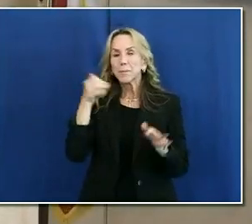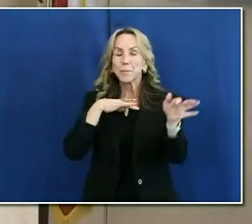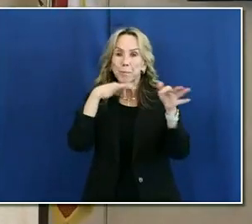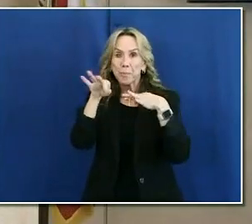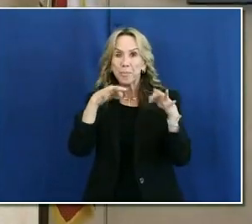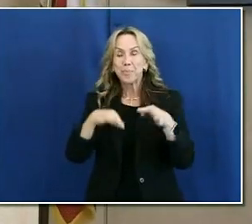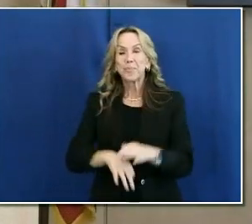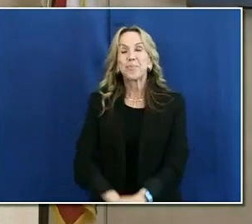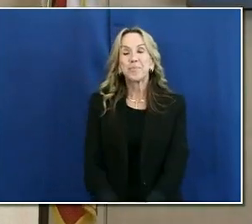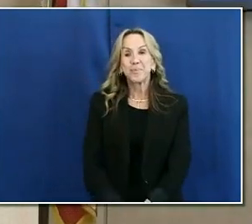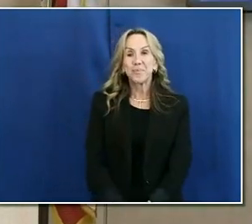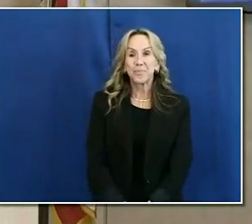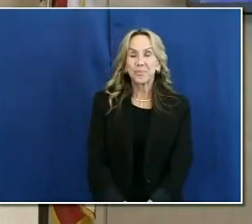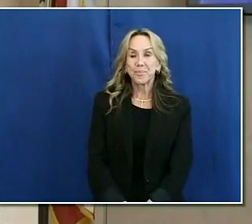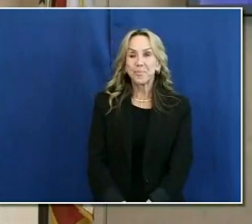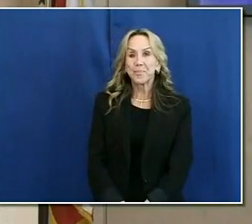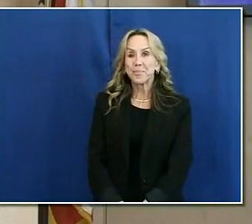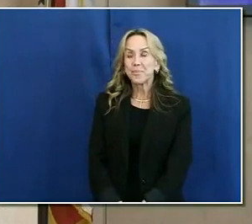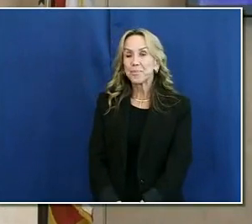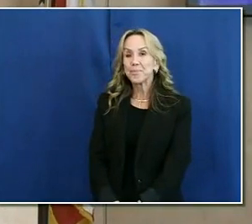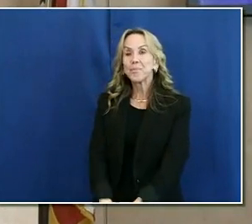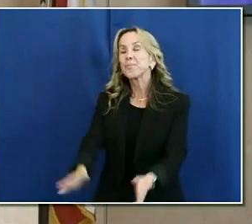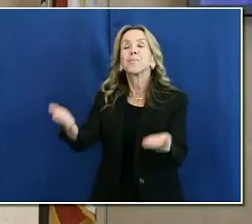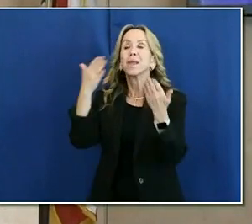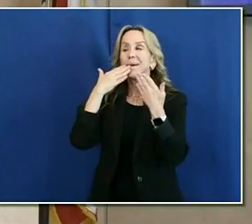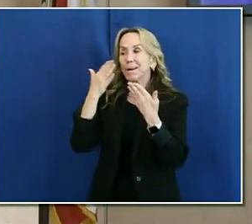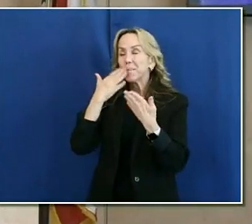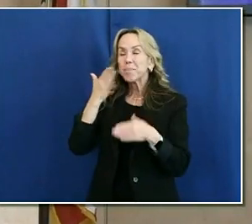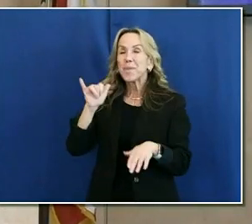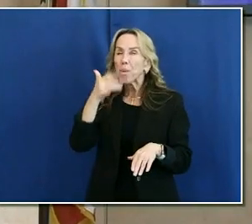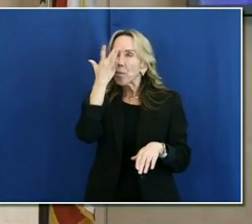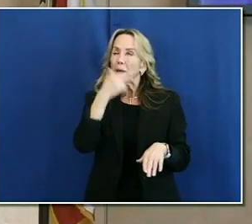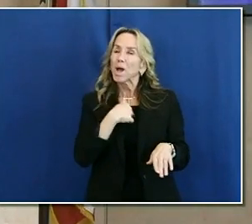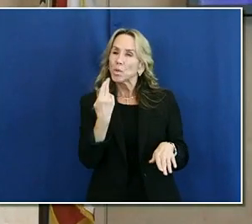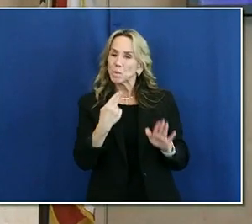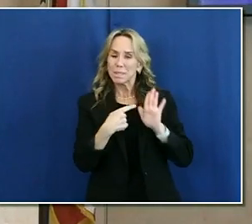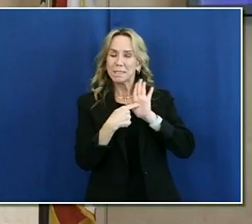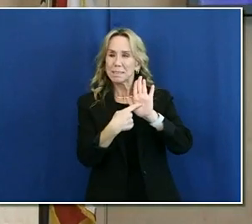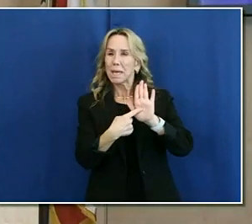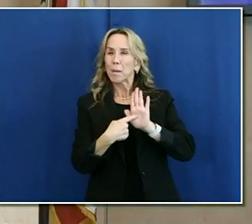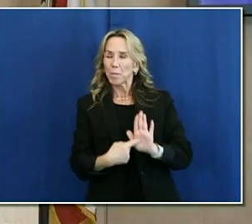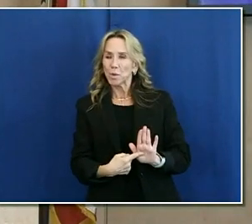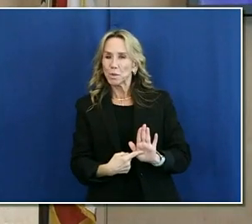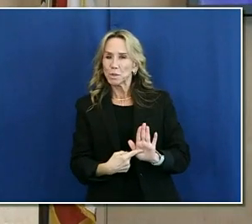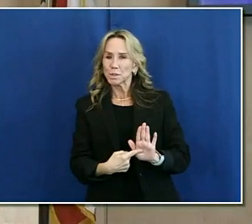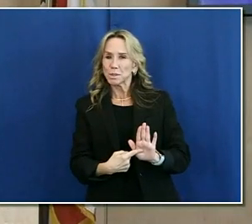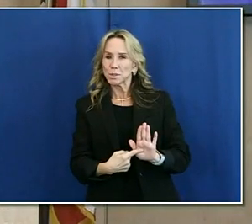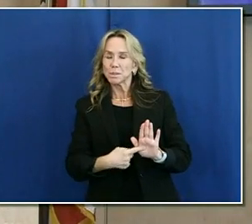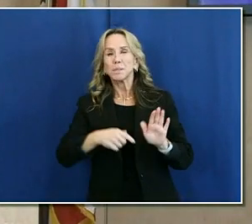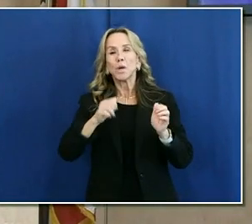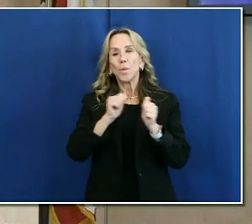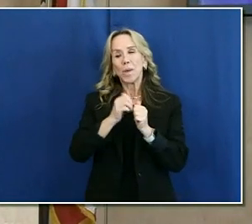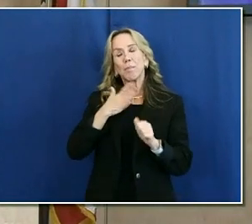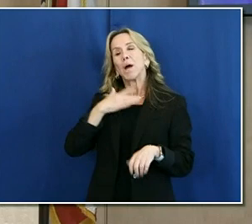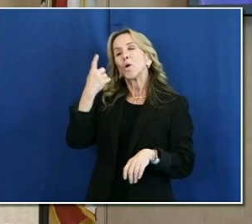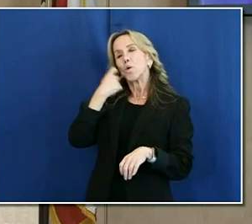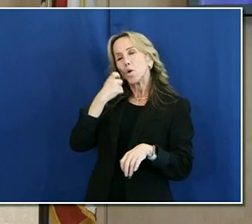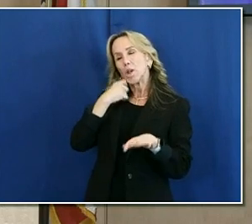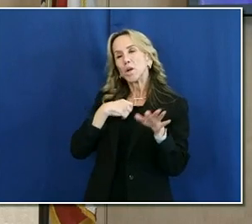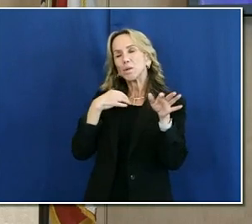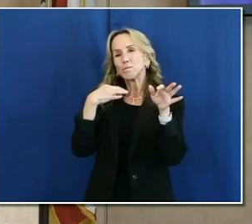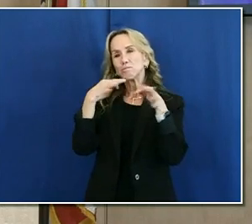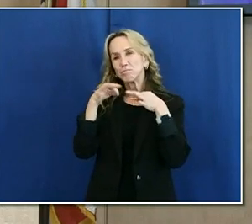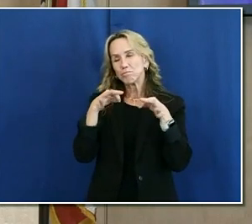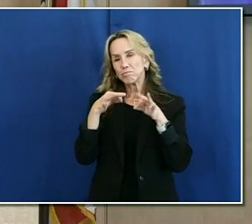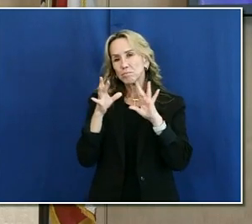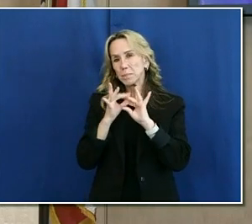Yes, thanks. And that's one of the reasons I tried to use the examples that I used in my introductory remarks. Again,